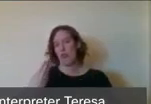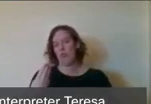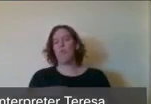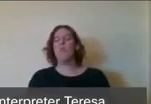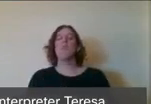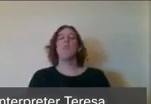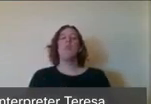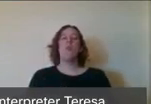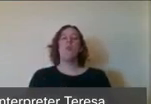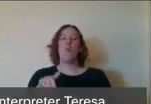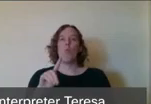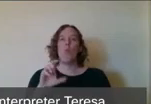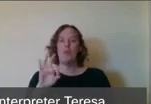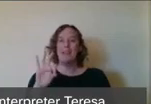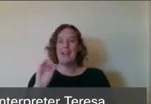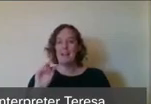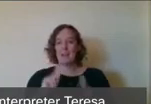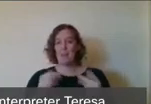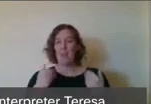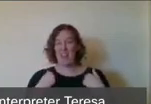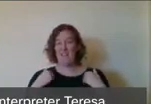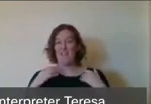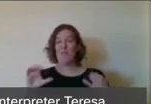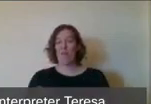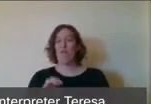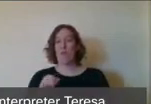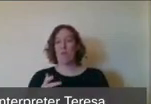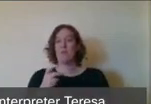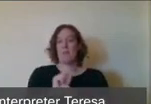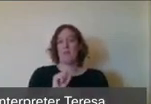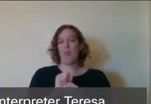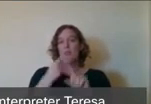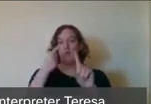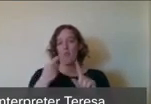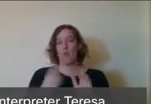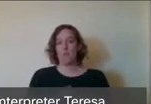190 people have performance employment goals.